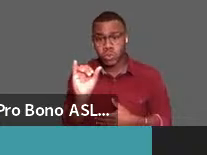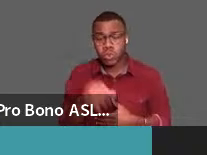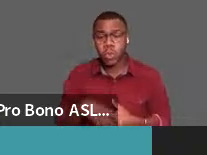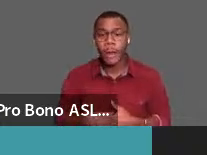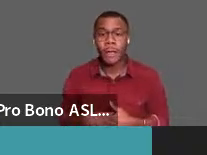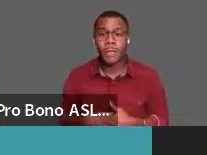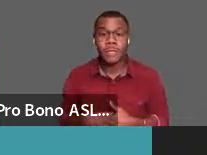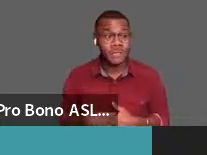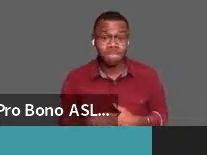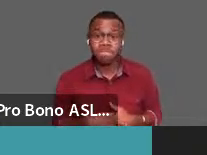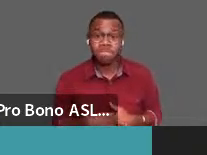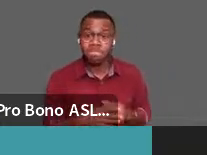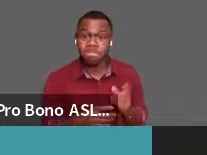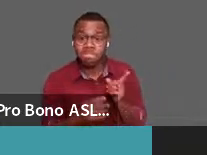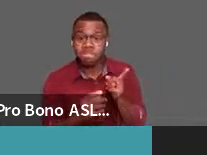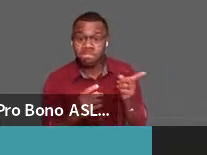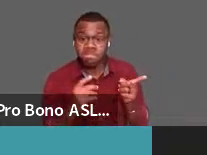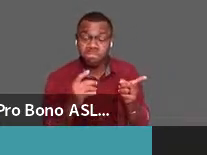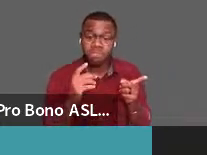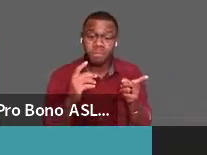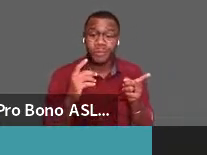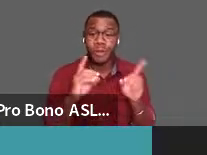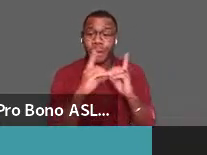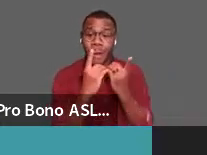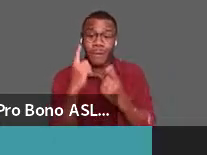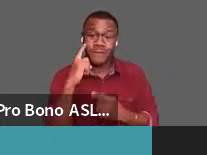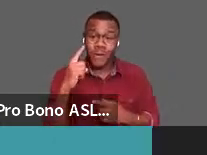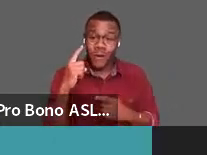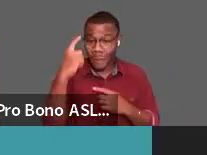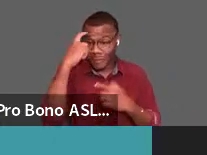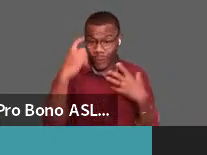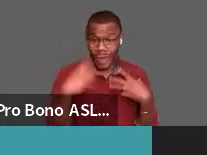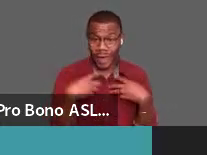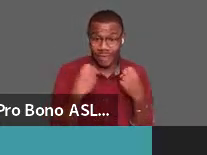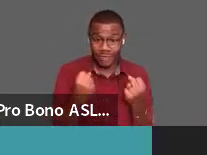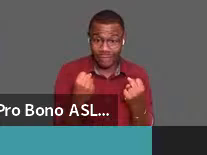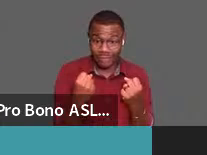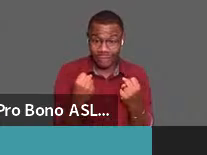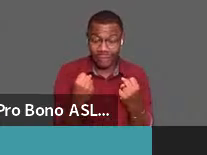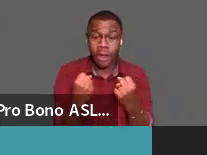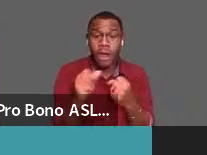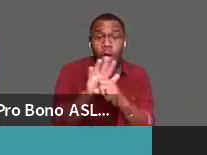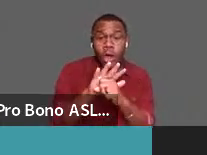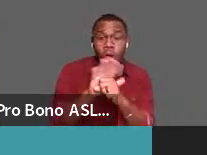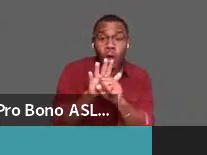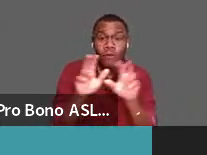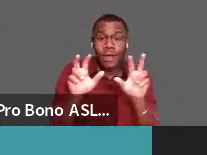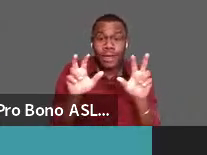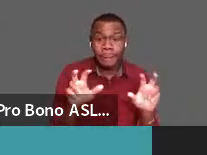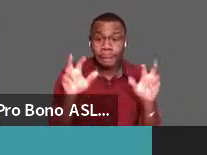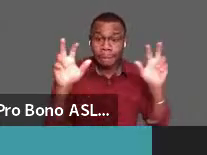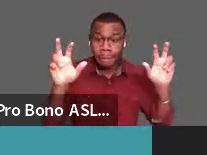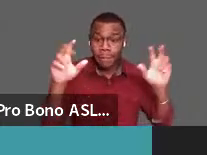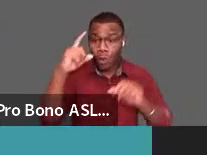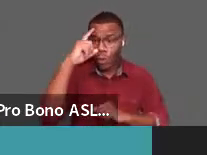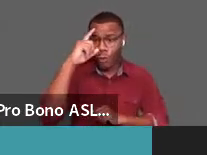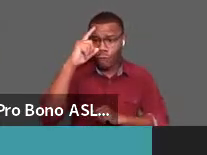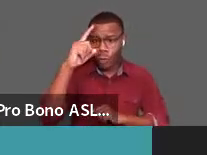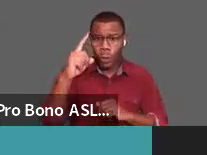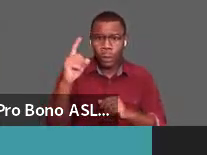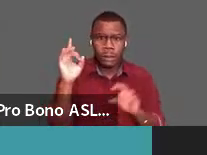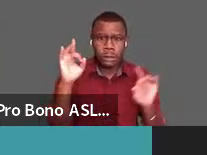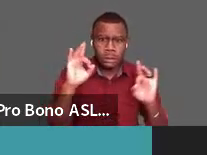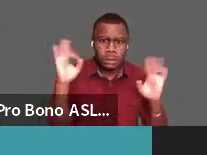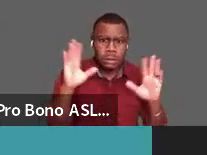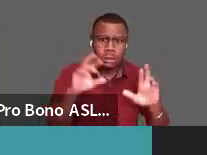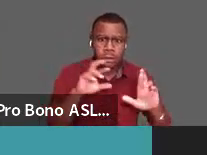of Mental Health used its COVID investment for its crisis response. As some of you have heard, and some of